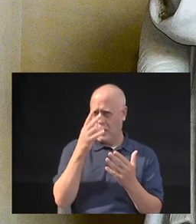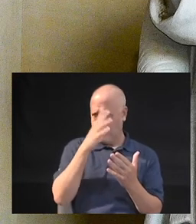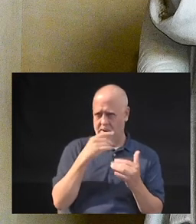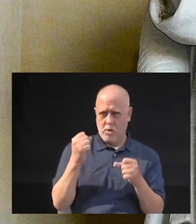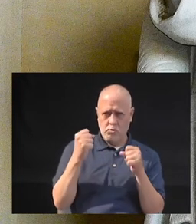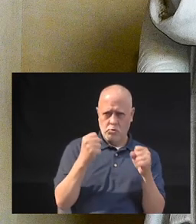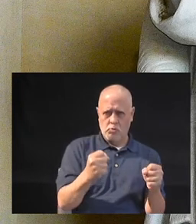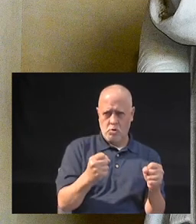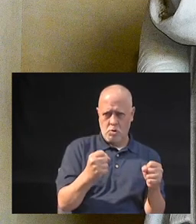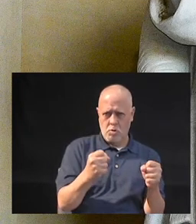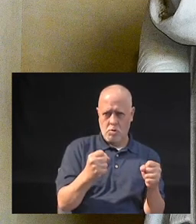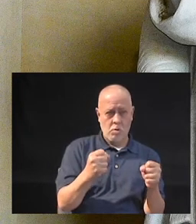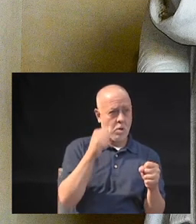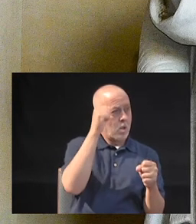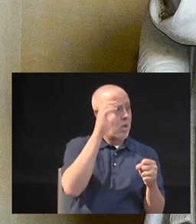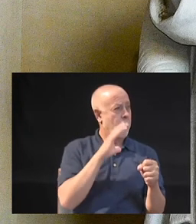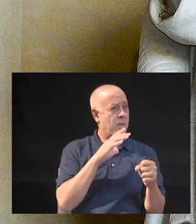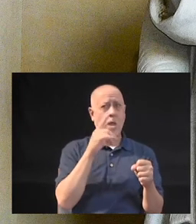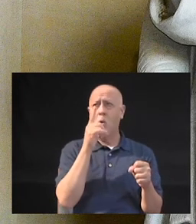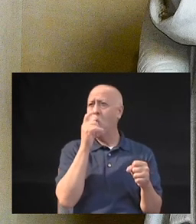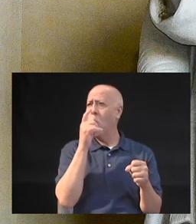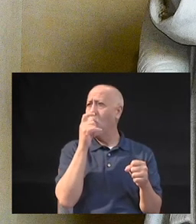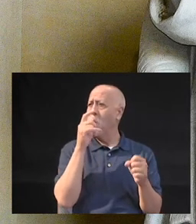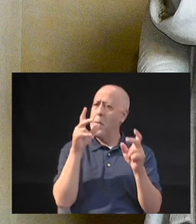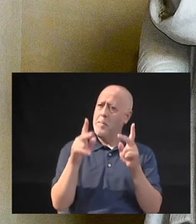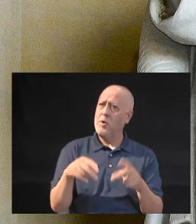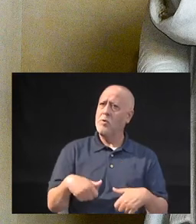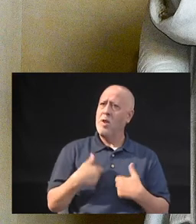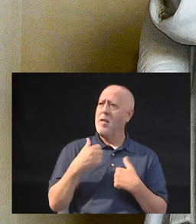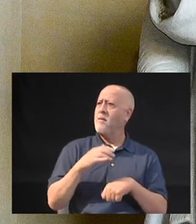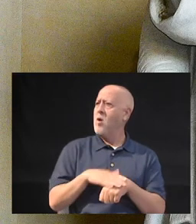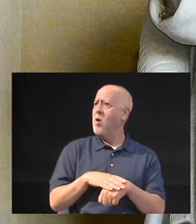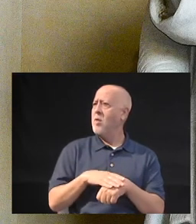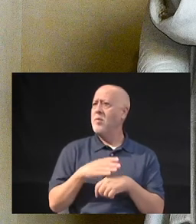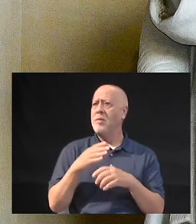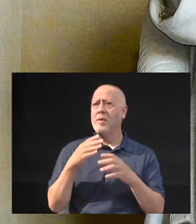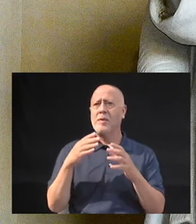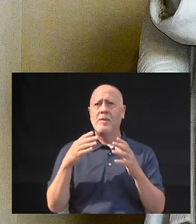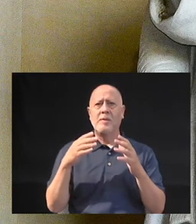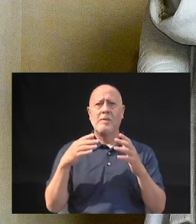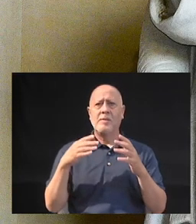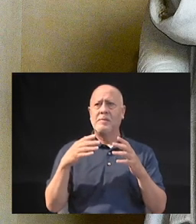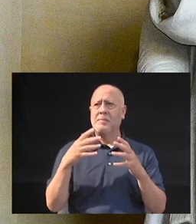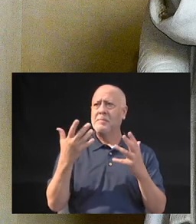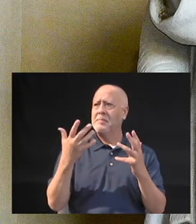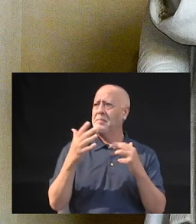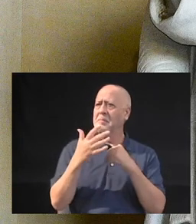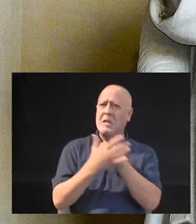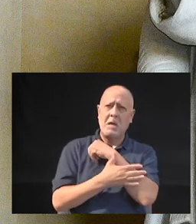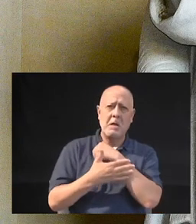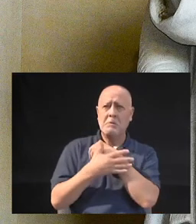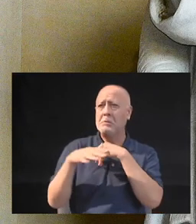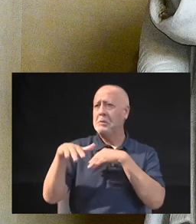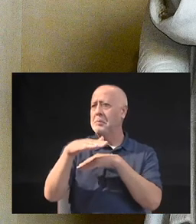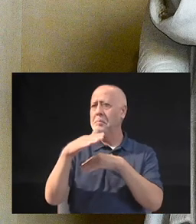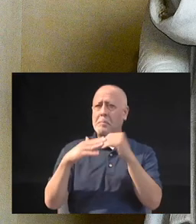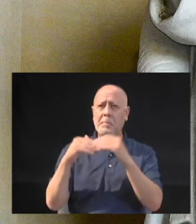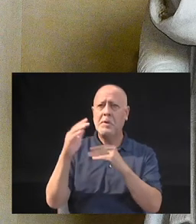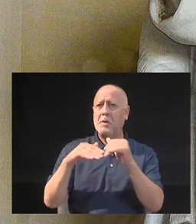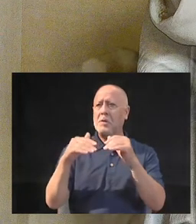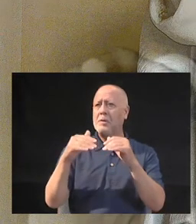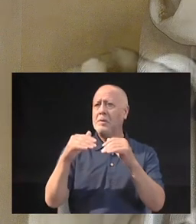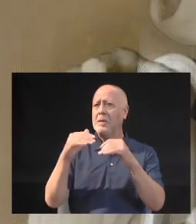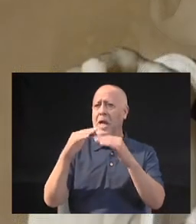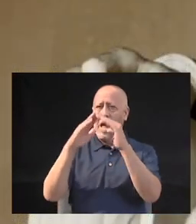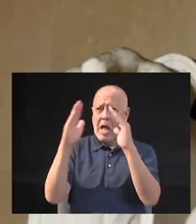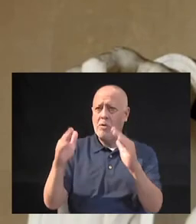strong, a man who's a person that lived on the frontier and had to cut logs and build houses. But